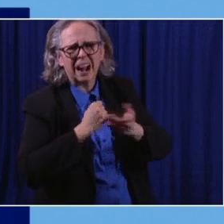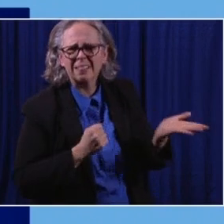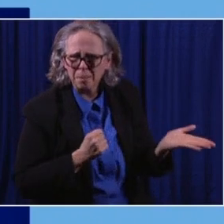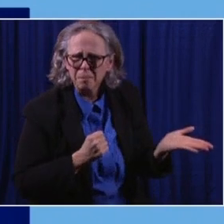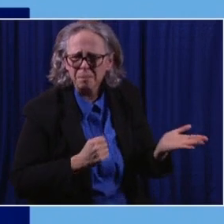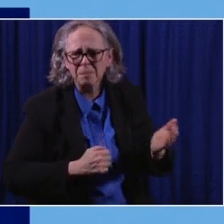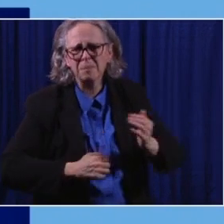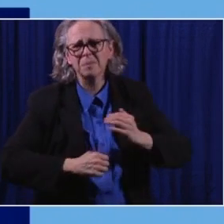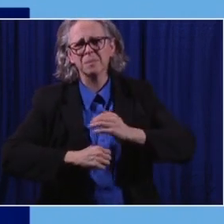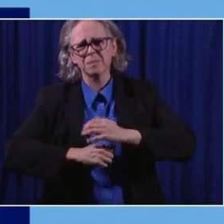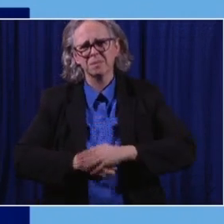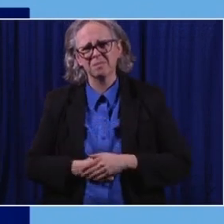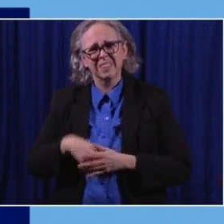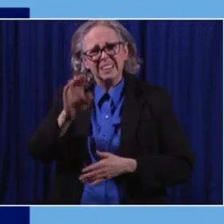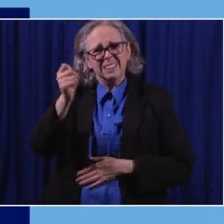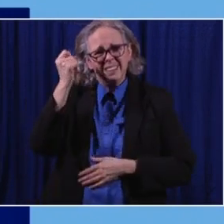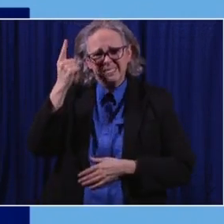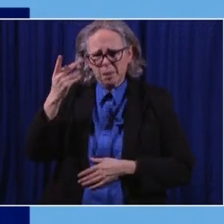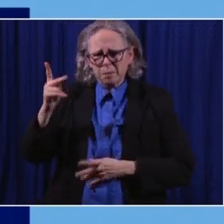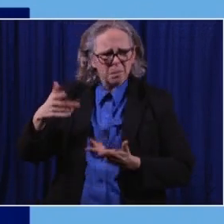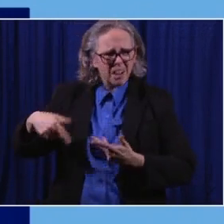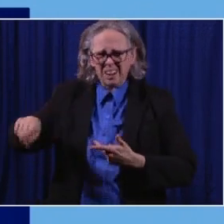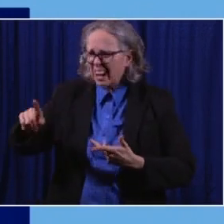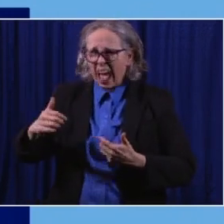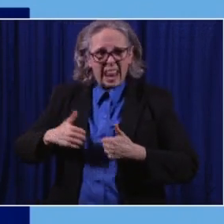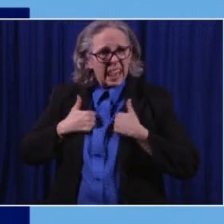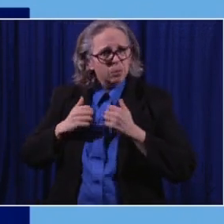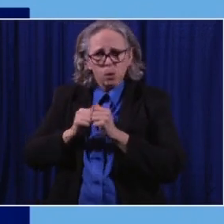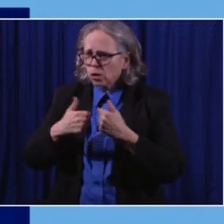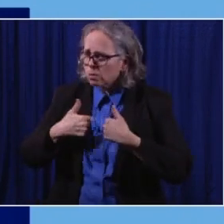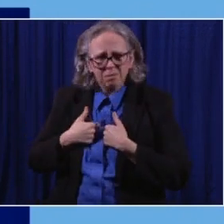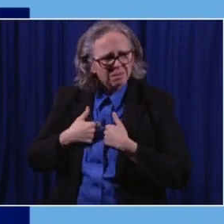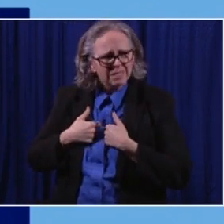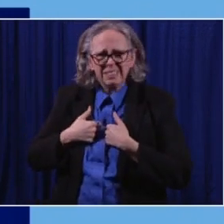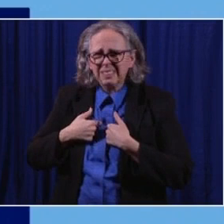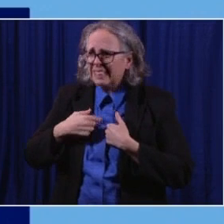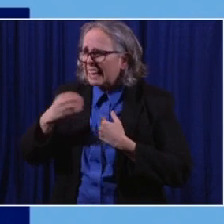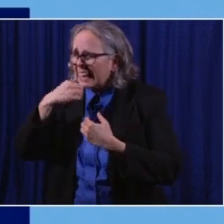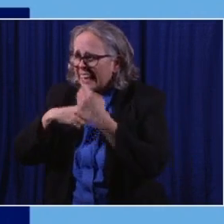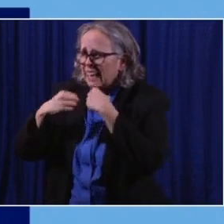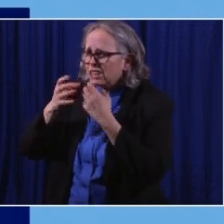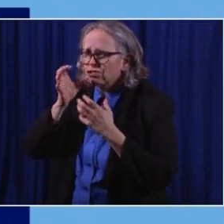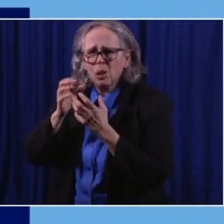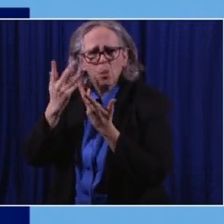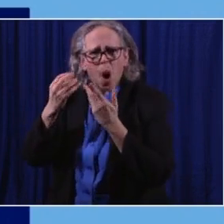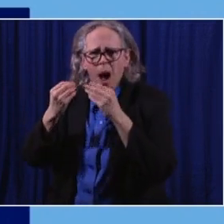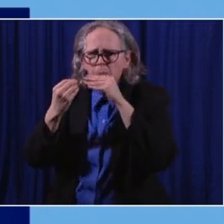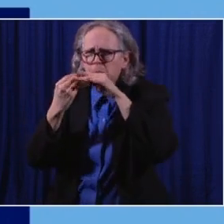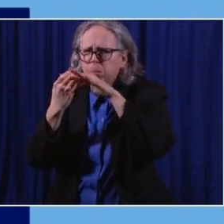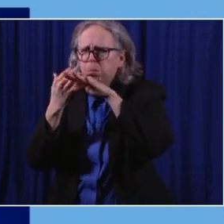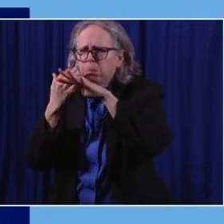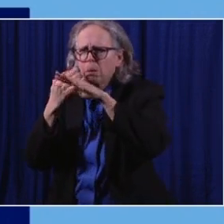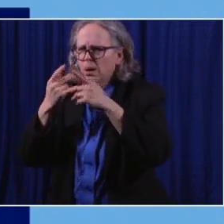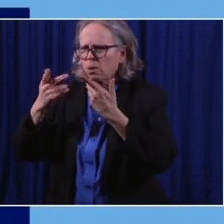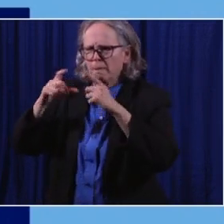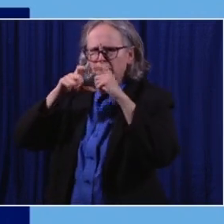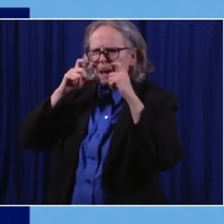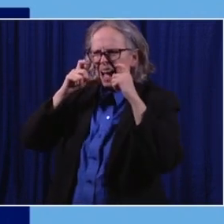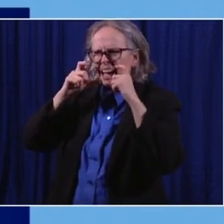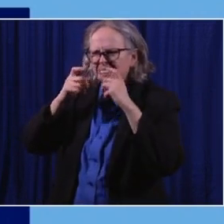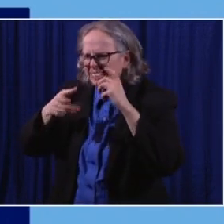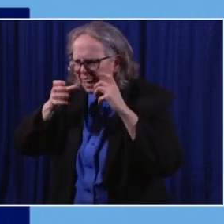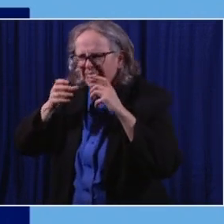your household. Remember, we really can't wear our masks when we eat and drink. Rethink those travel plans. This is a